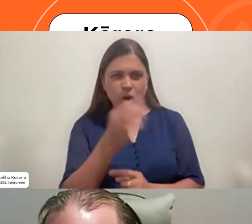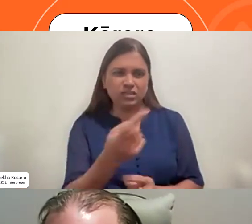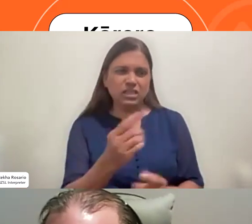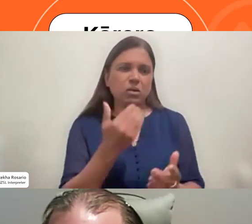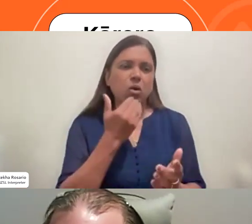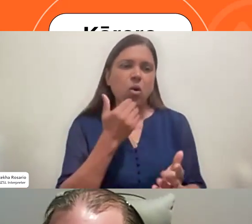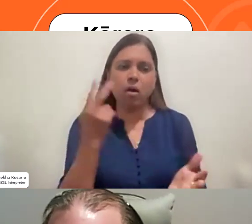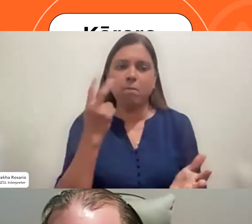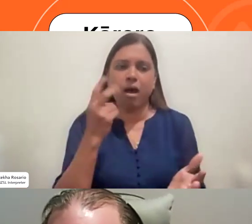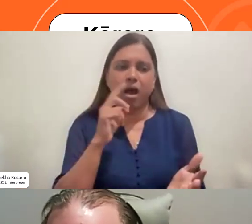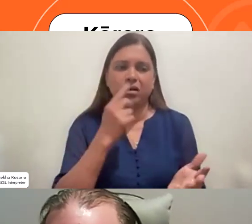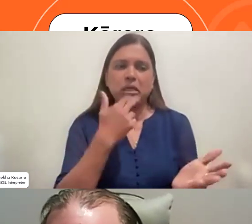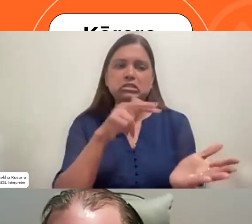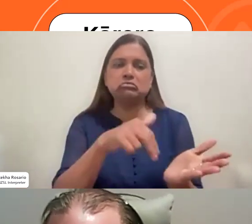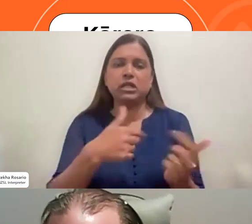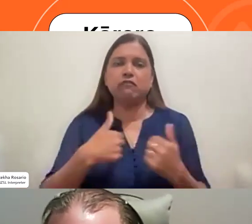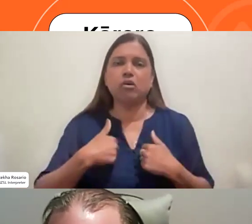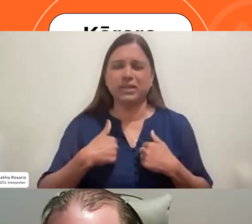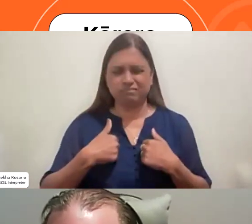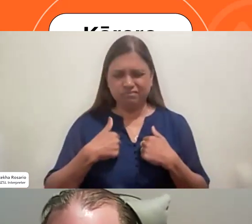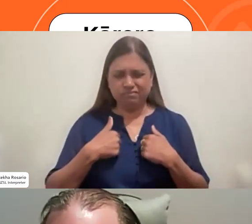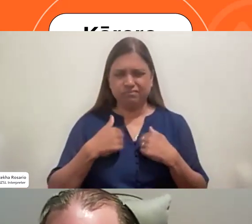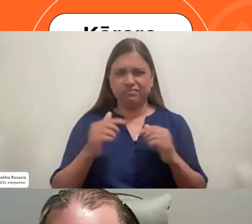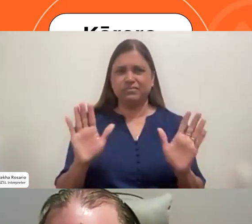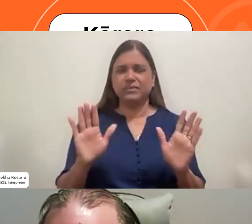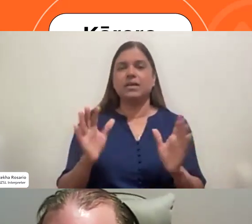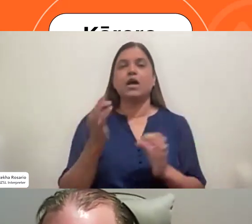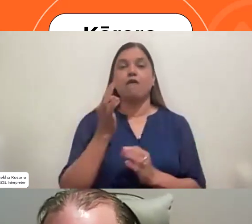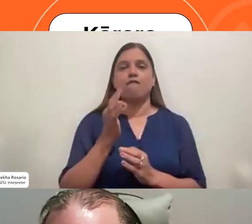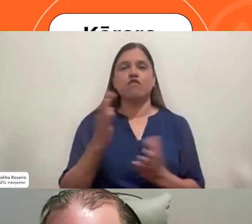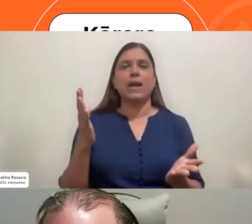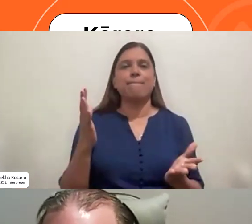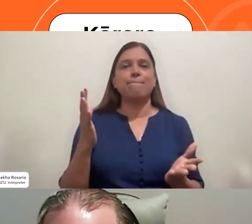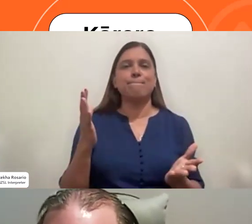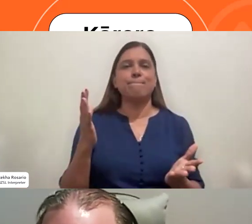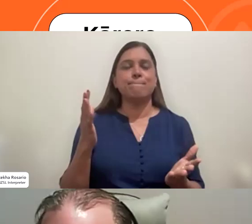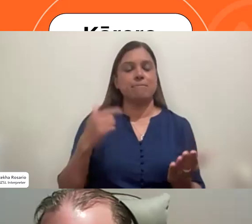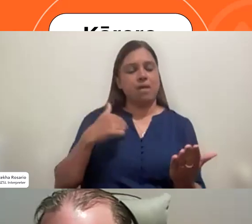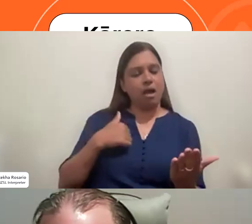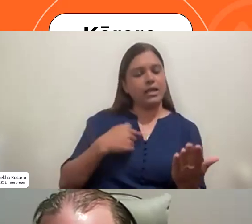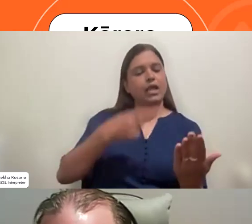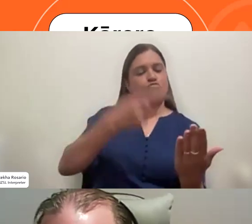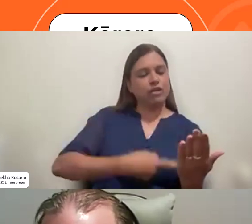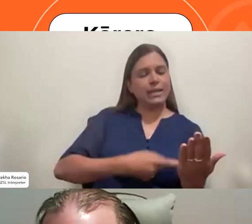to you. So that freedom of being able to read a menu and make the choice before going out, I find is great.